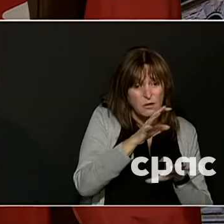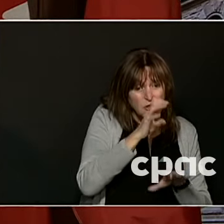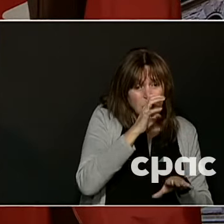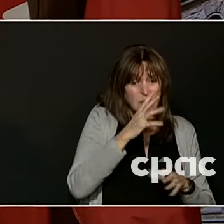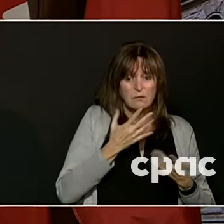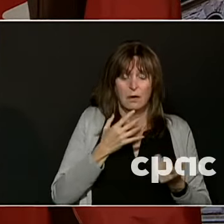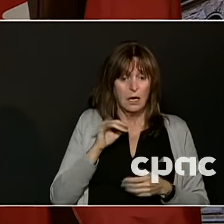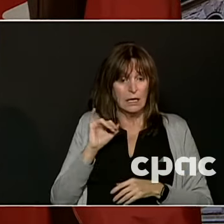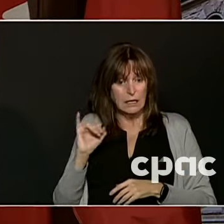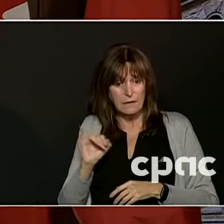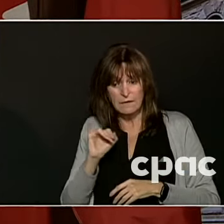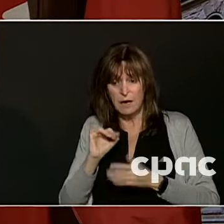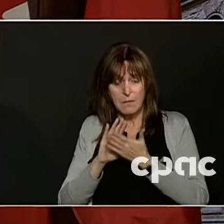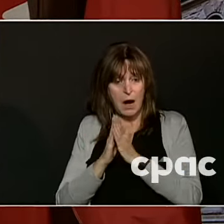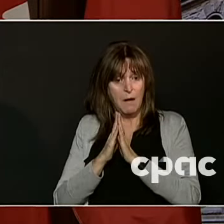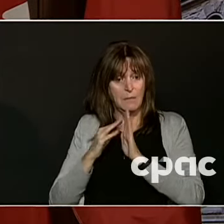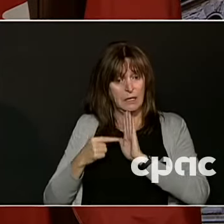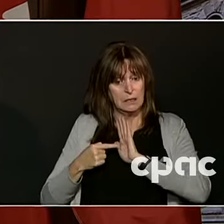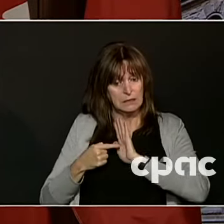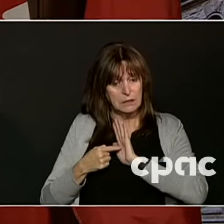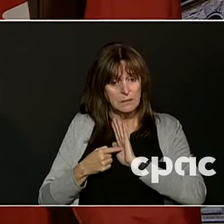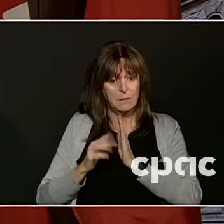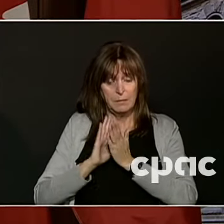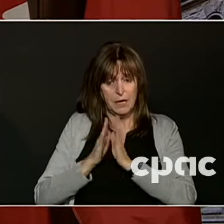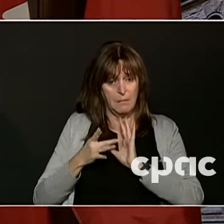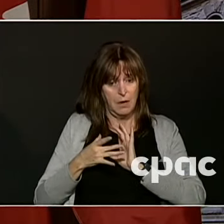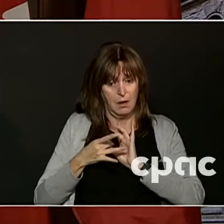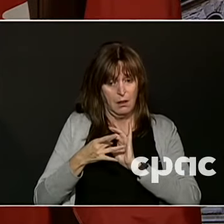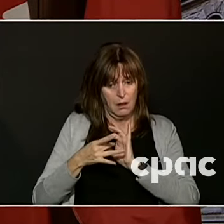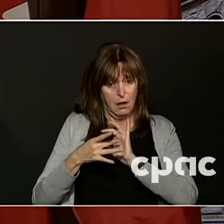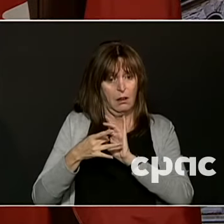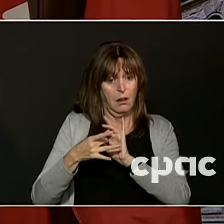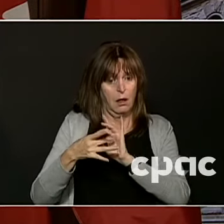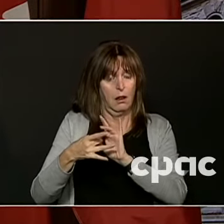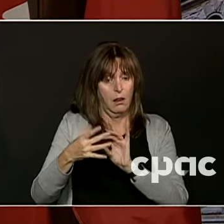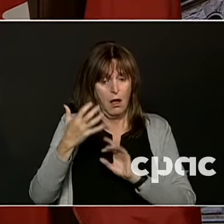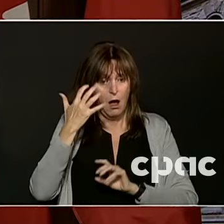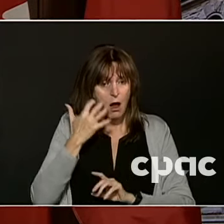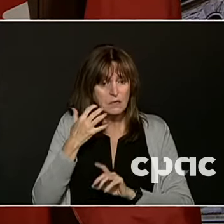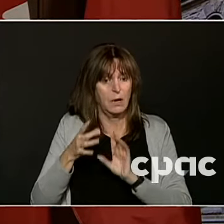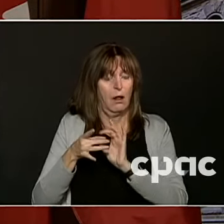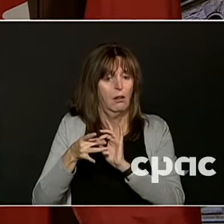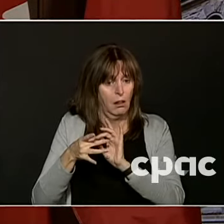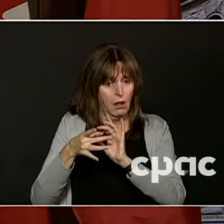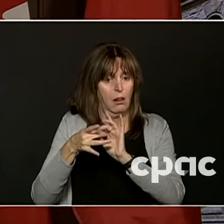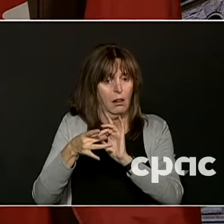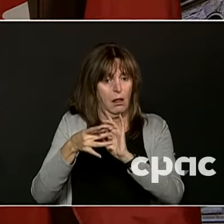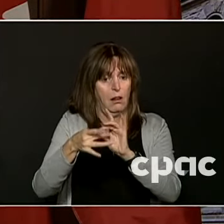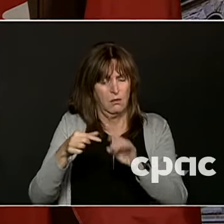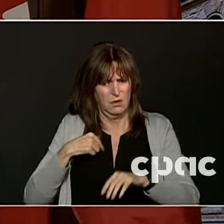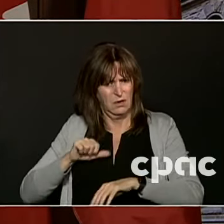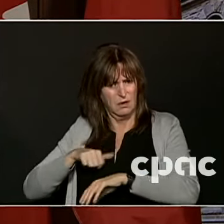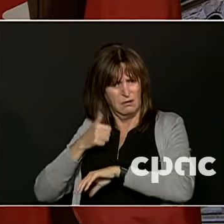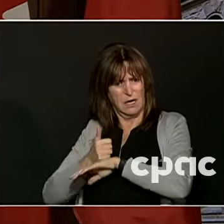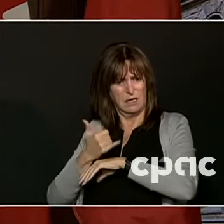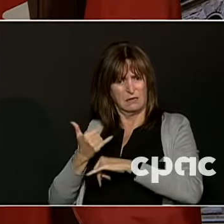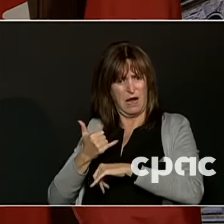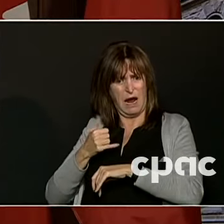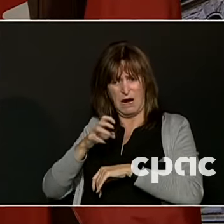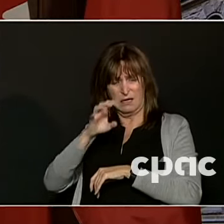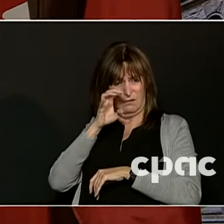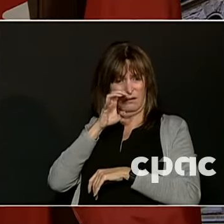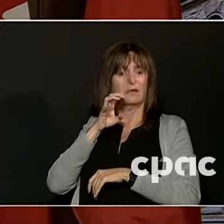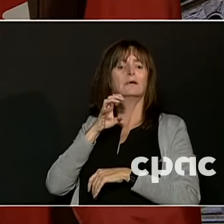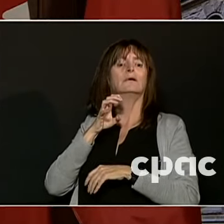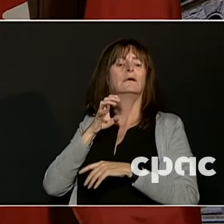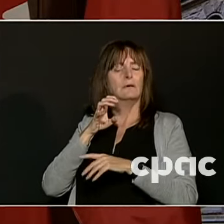turn into or time delay, and then turn into intensive care unit admissions. The wastewater tracking suggests that the restrictions on